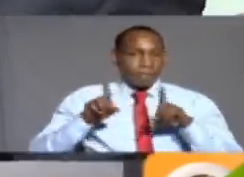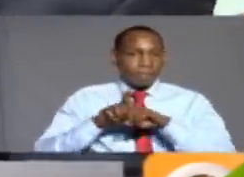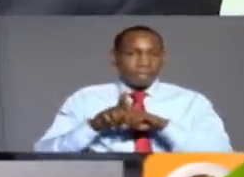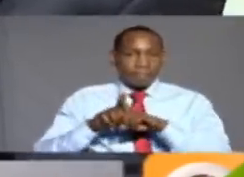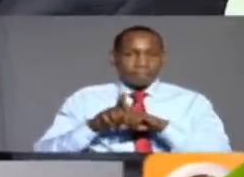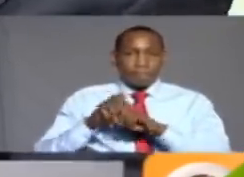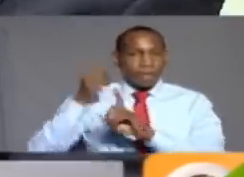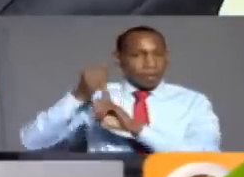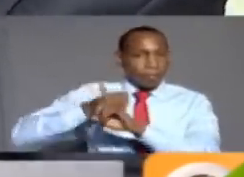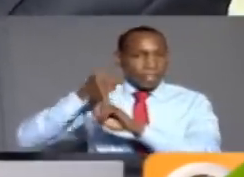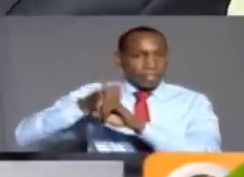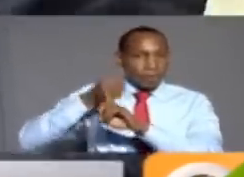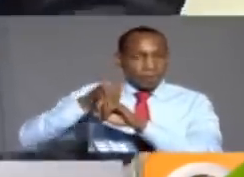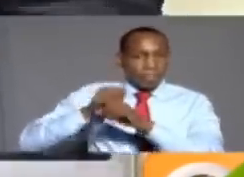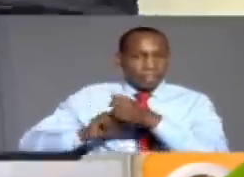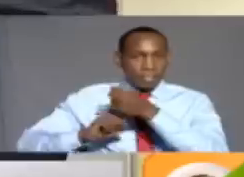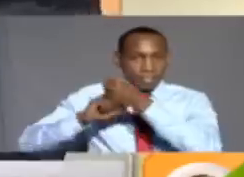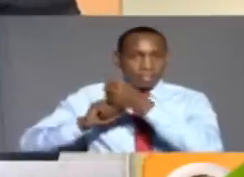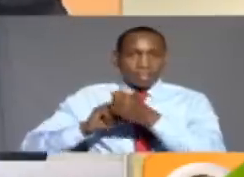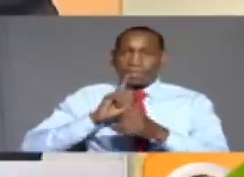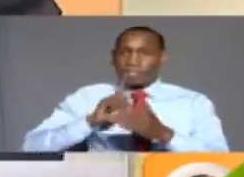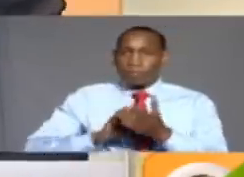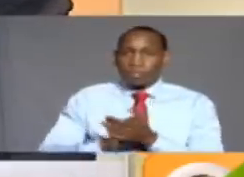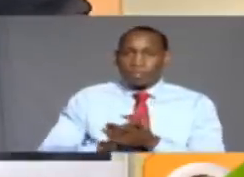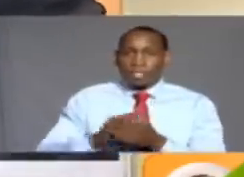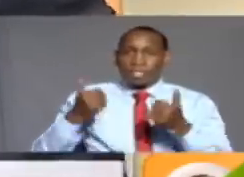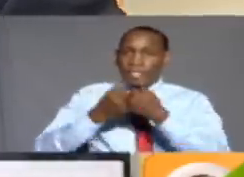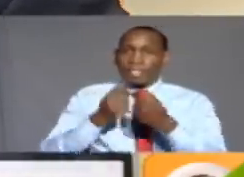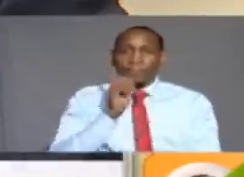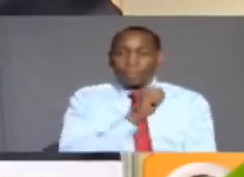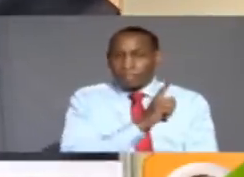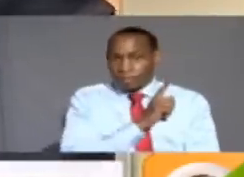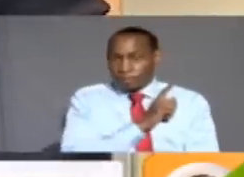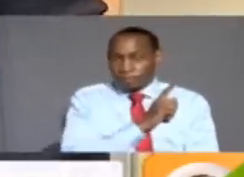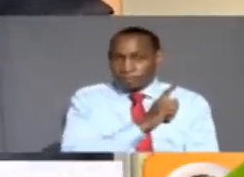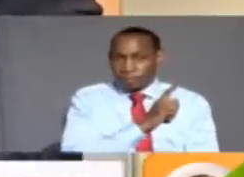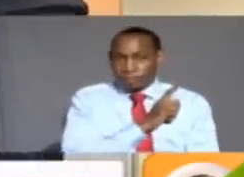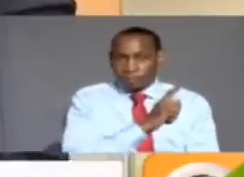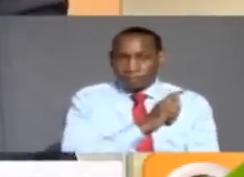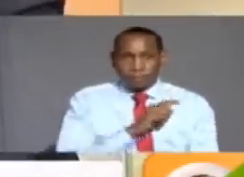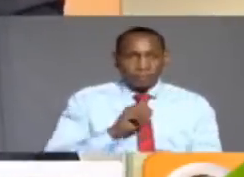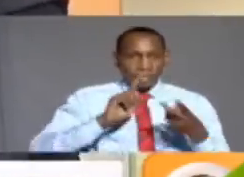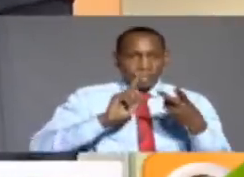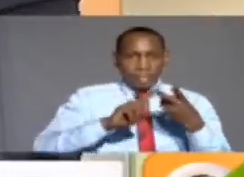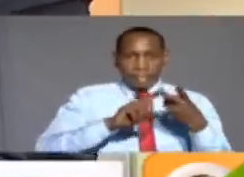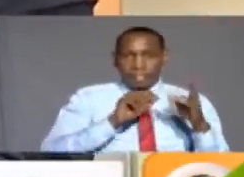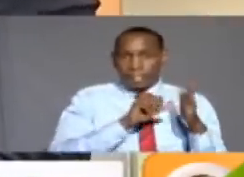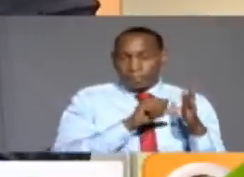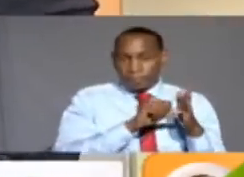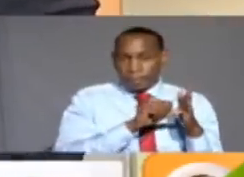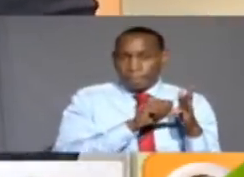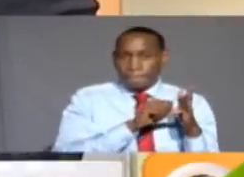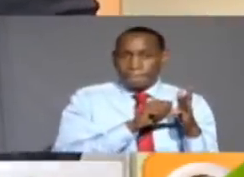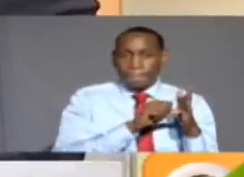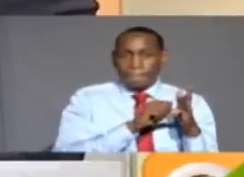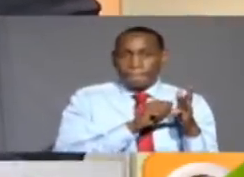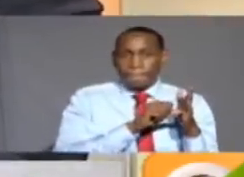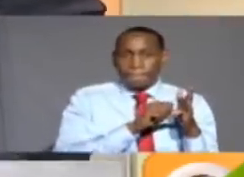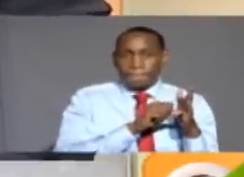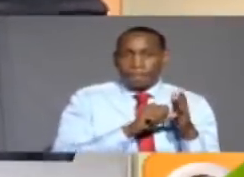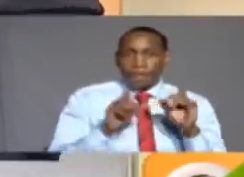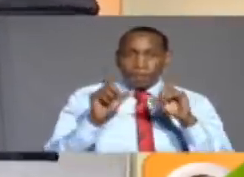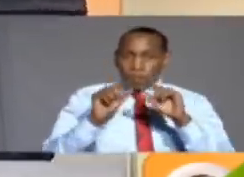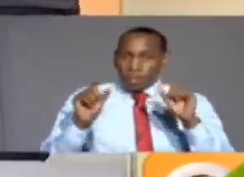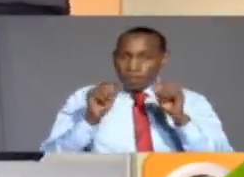I was fighting him for tells me the fight is over? Okay. First problem. Second problem. Let's be very honest,